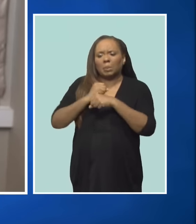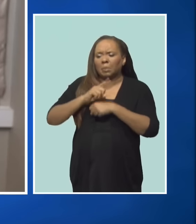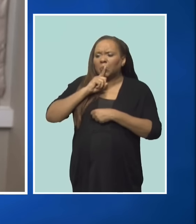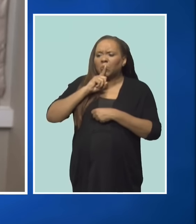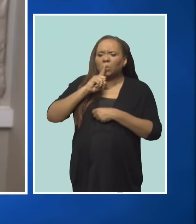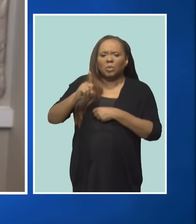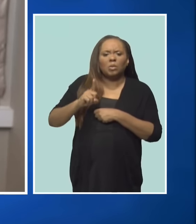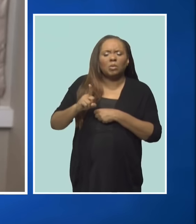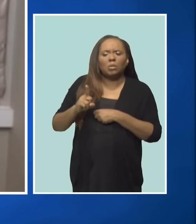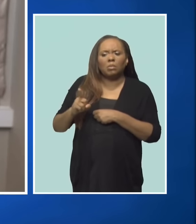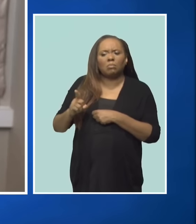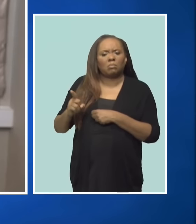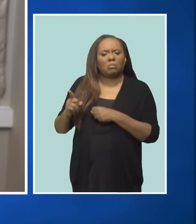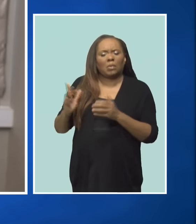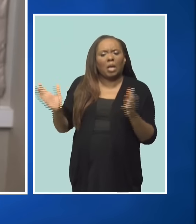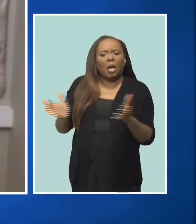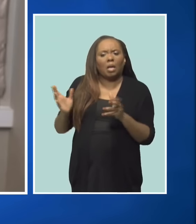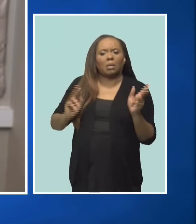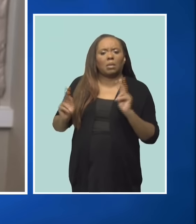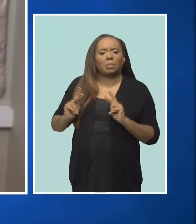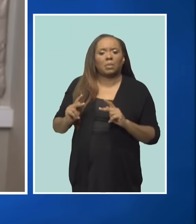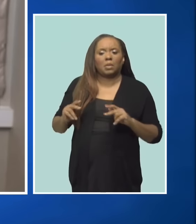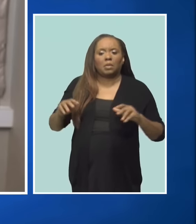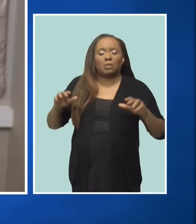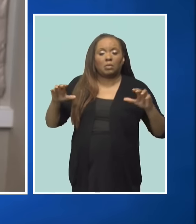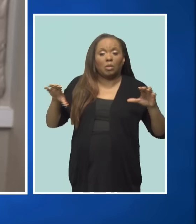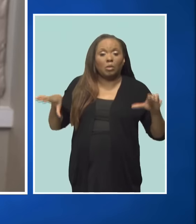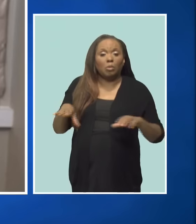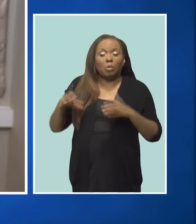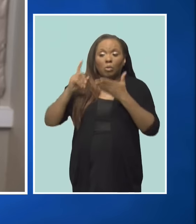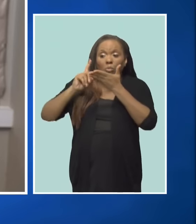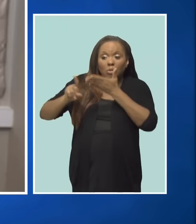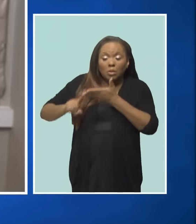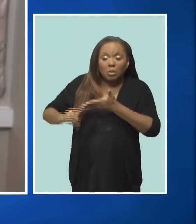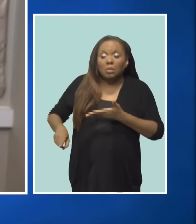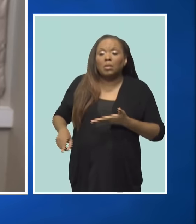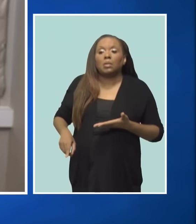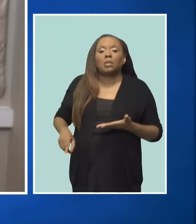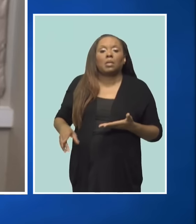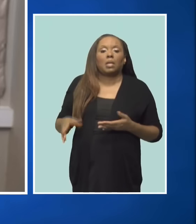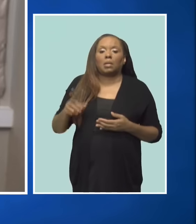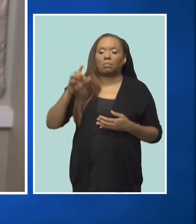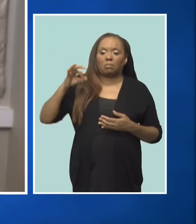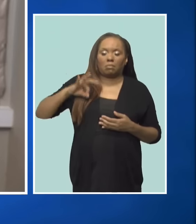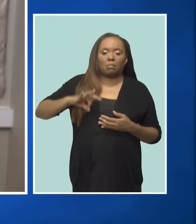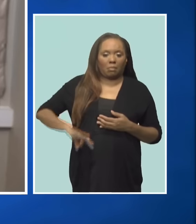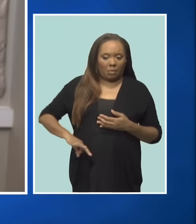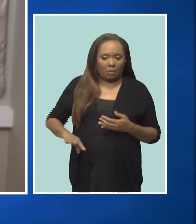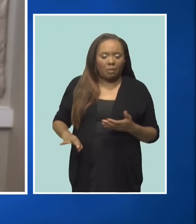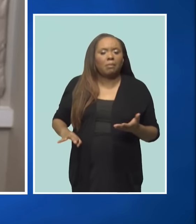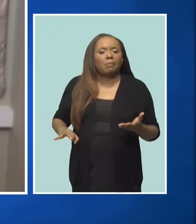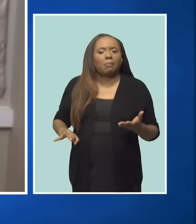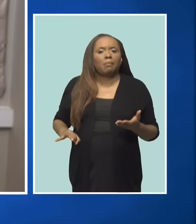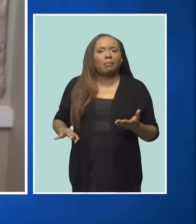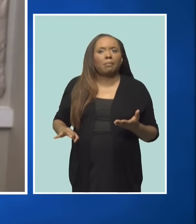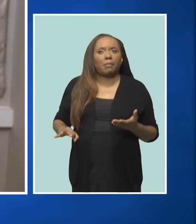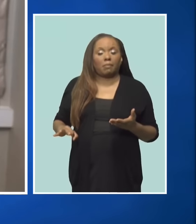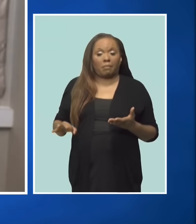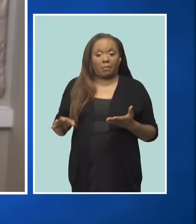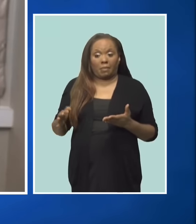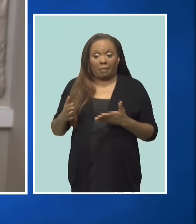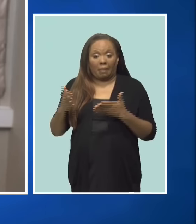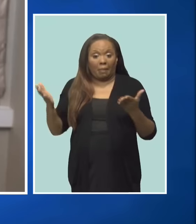to be able to encourage persons to do the research on island and to be able to benefit extensively both from our